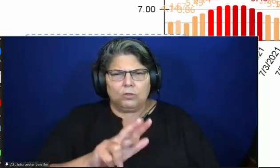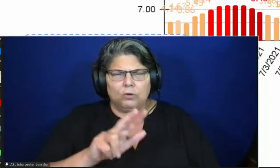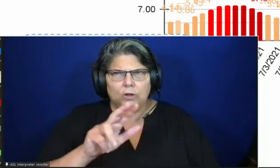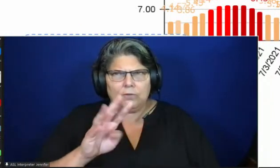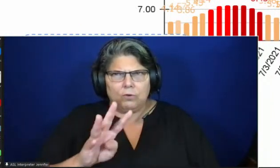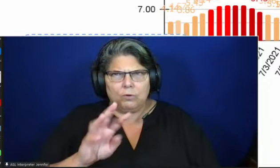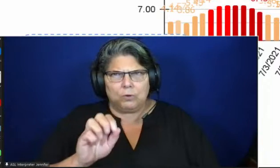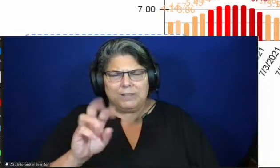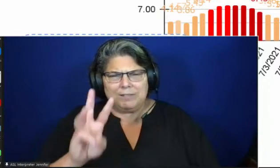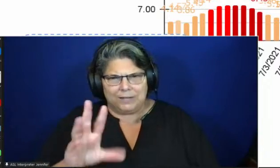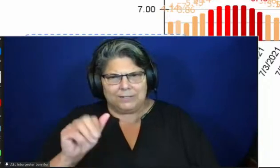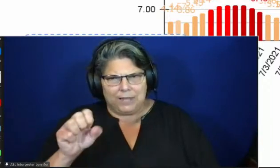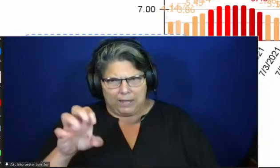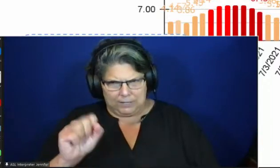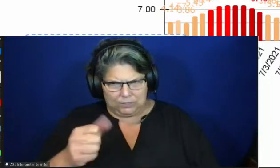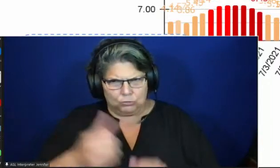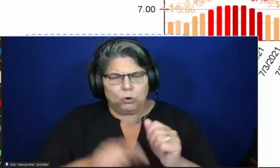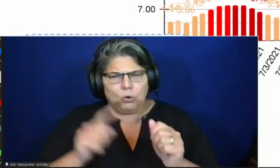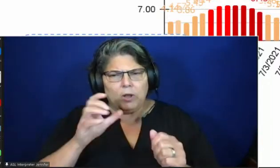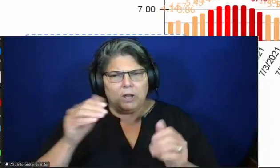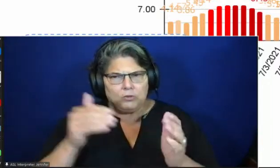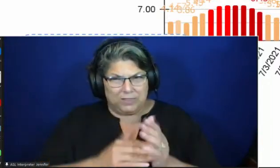day today.